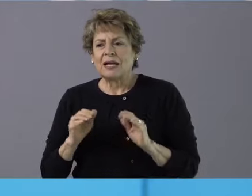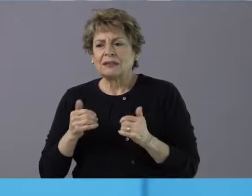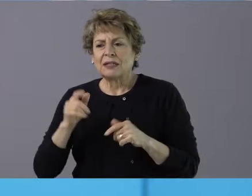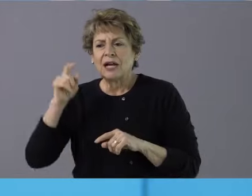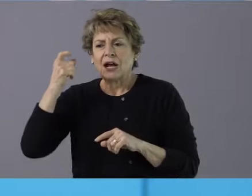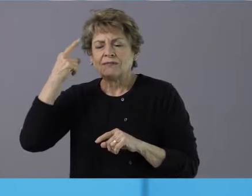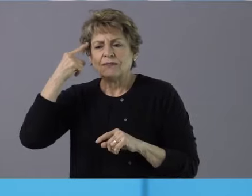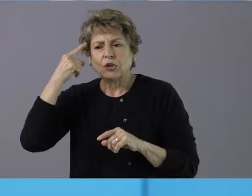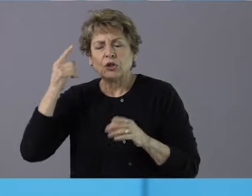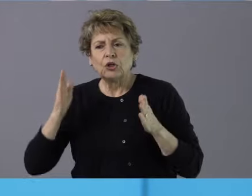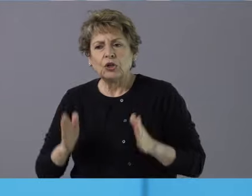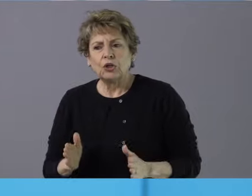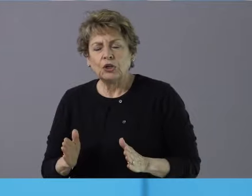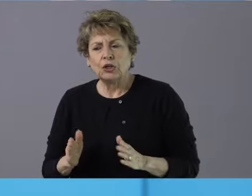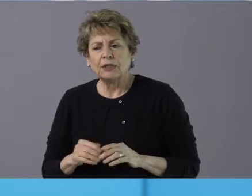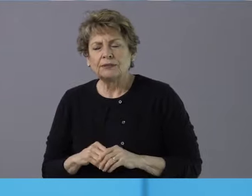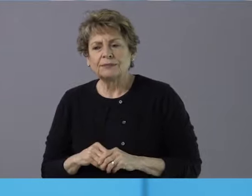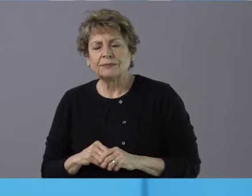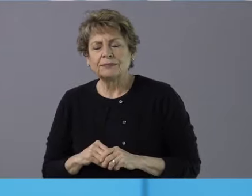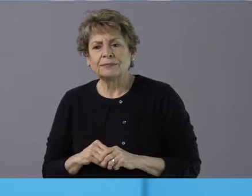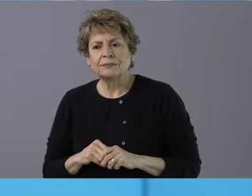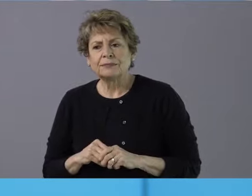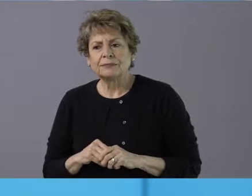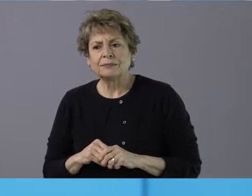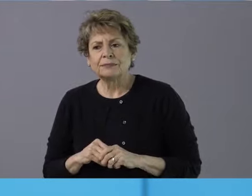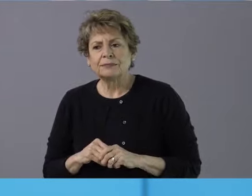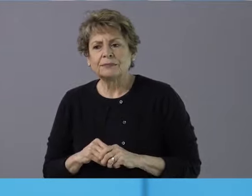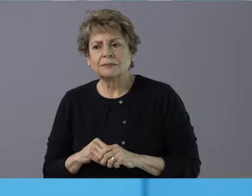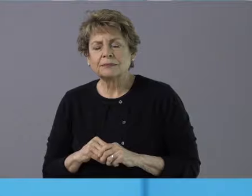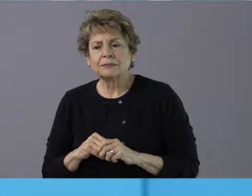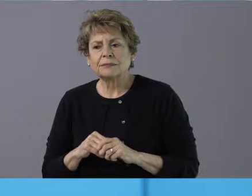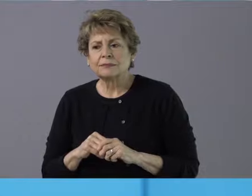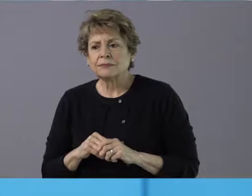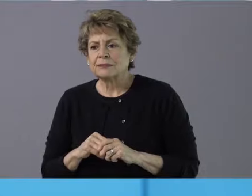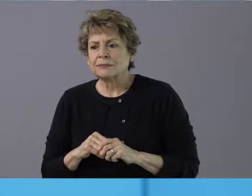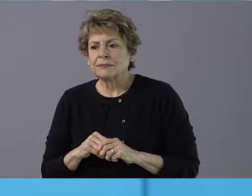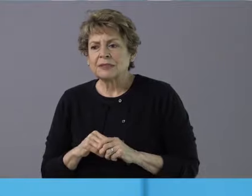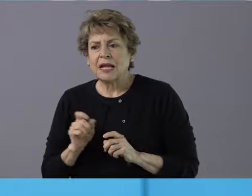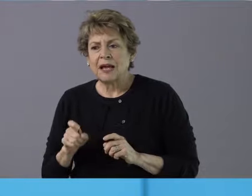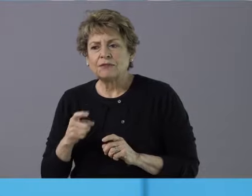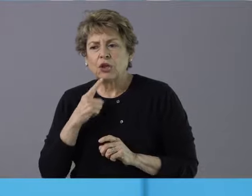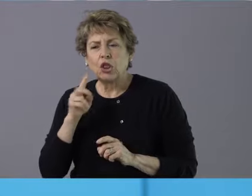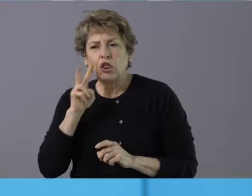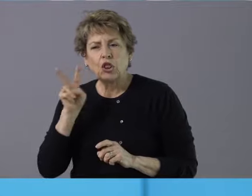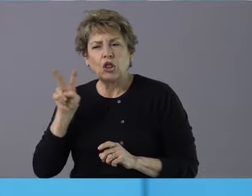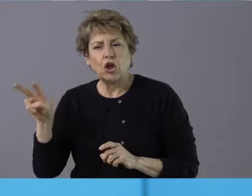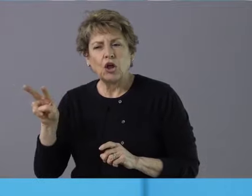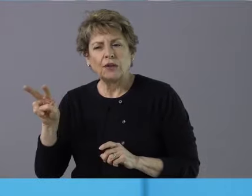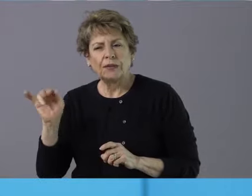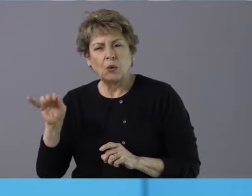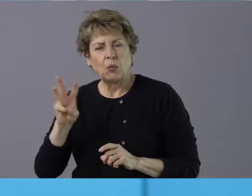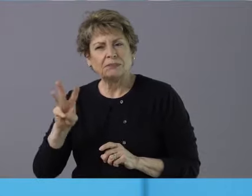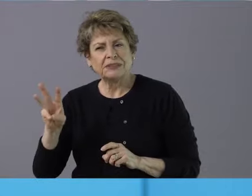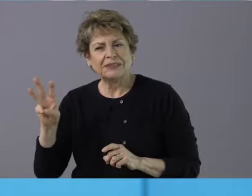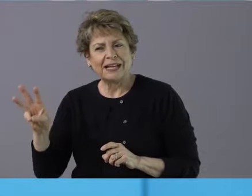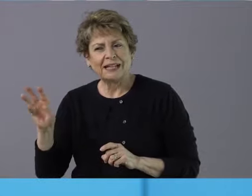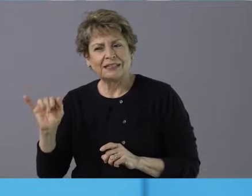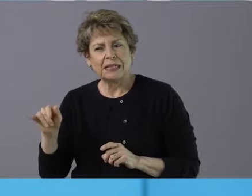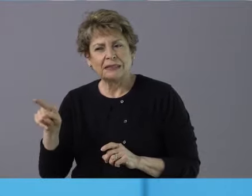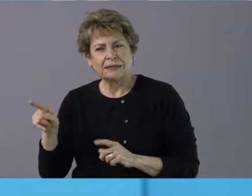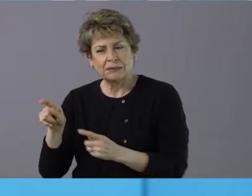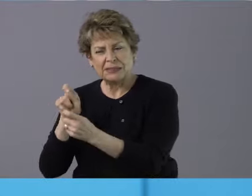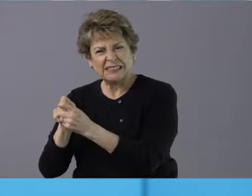The Atlantic. It gives Arizona an A+ for the information that comes out of the Arizona Department of